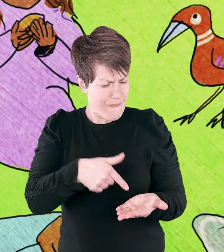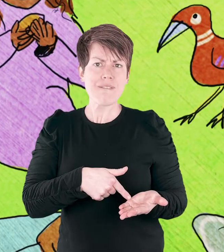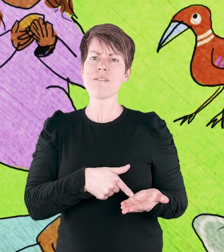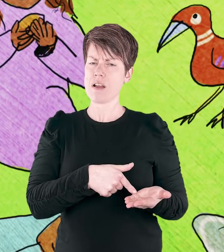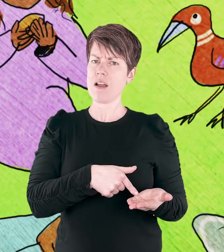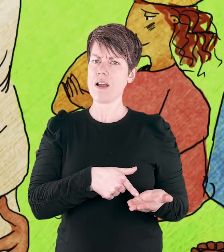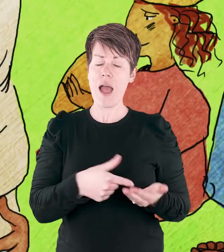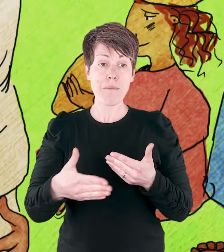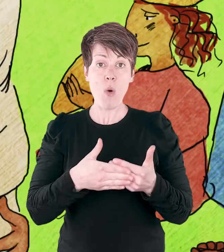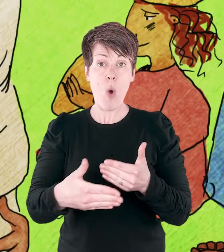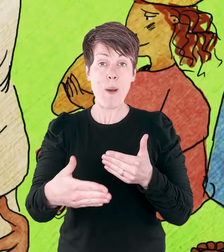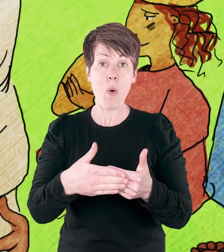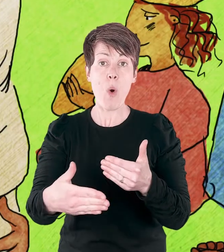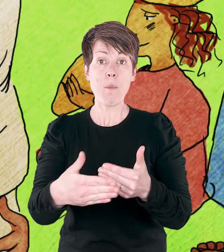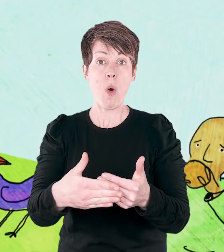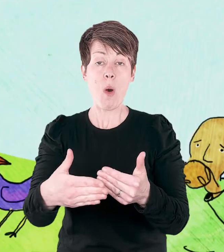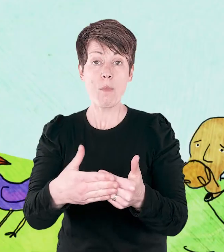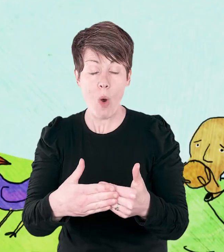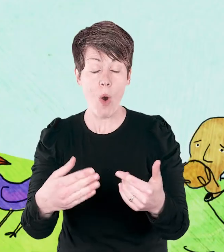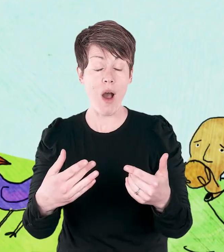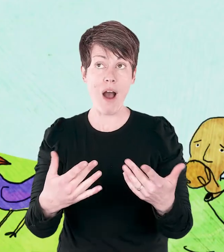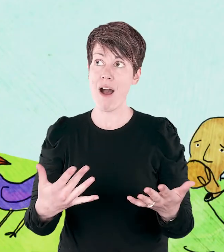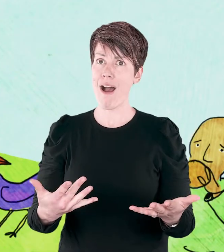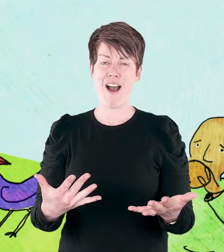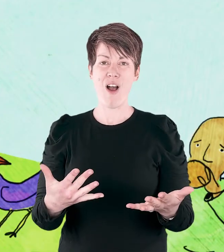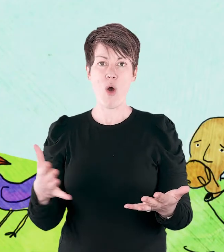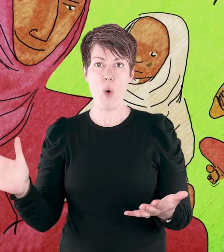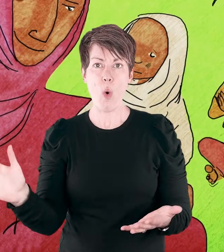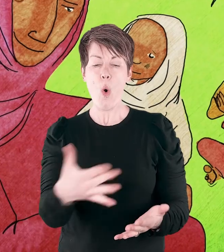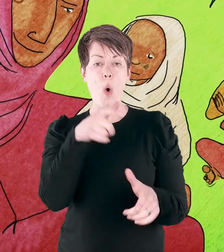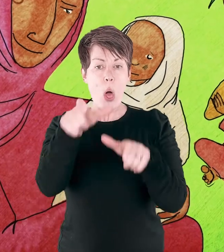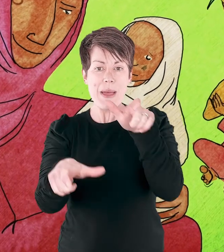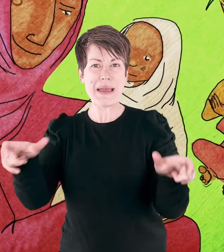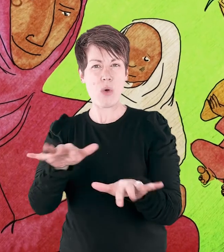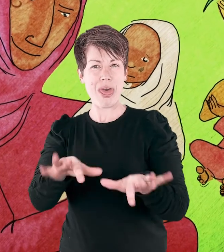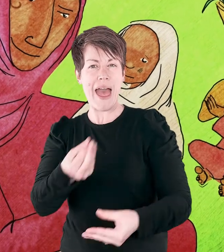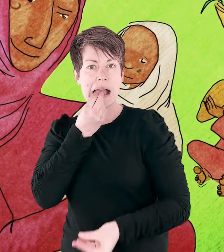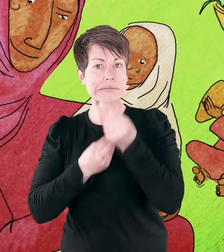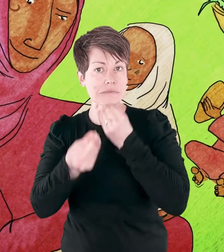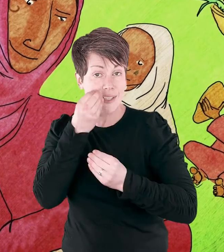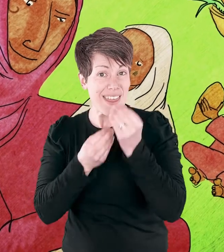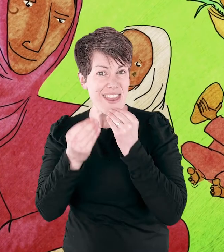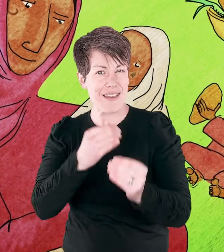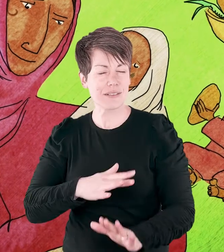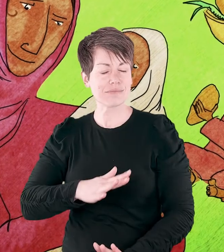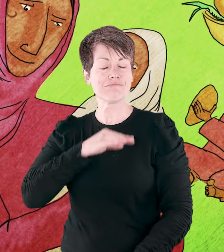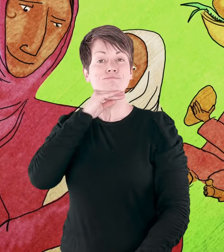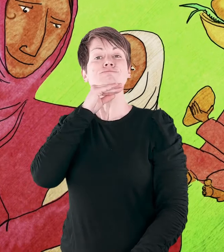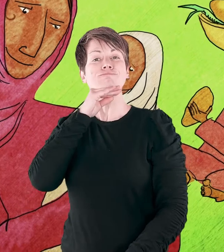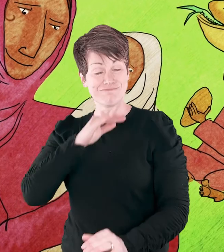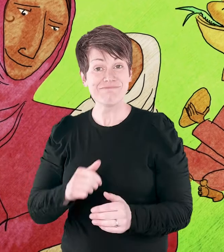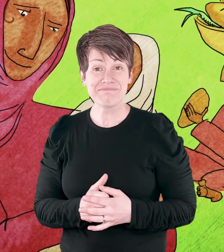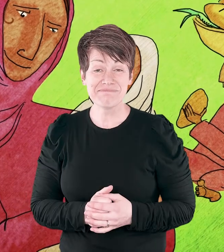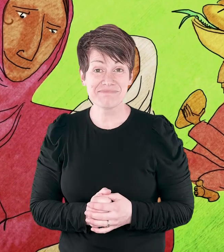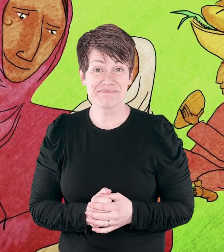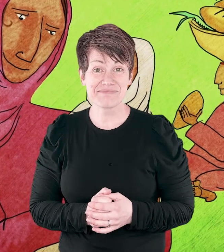more, and more, and more. Enough for the 5,000. Everyone ate as much as